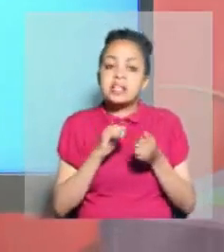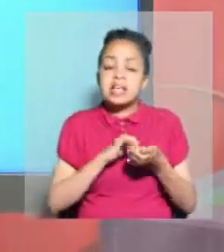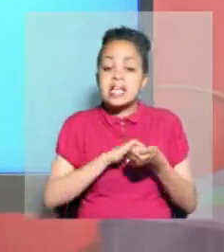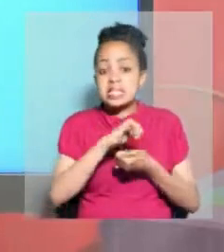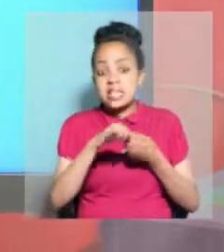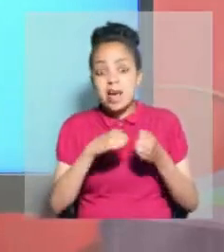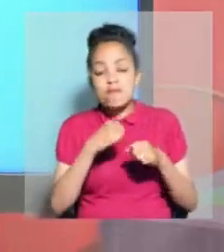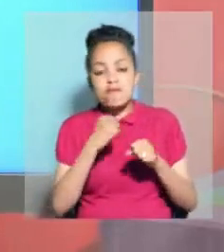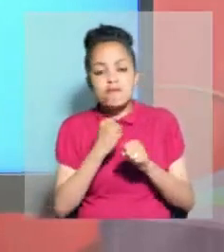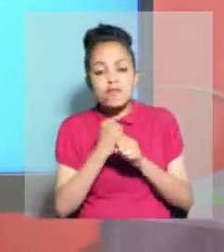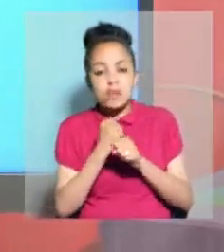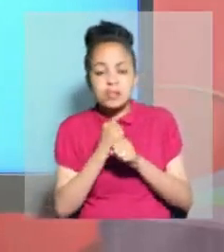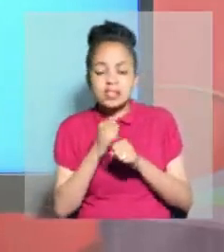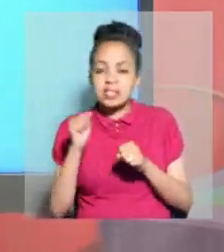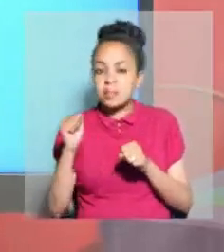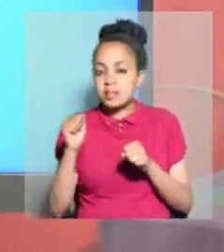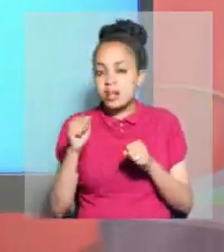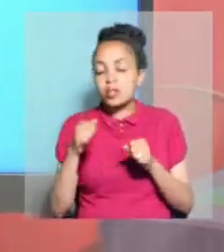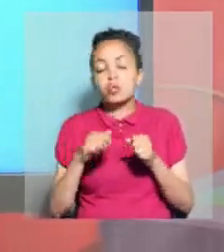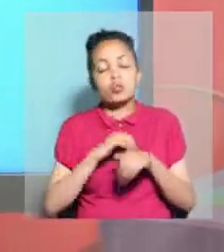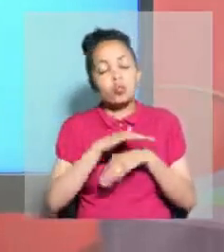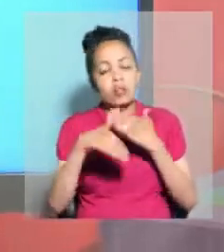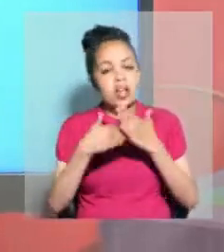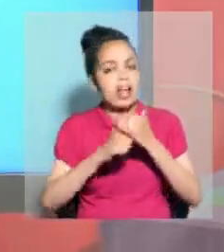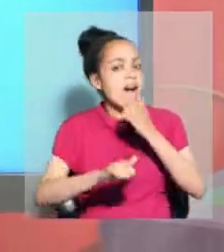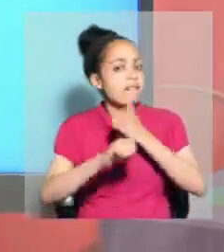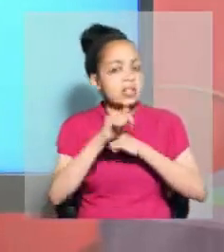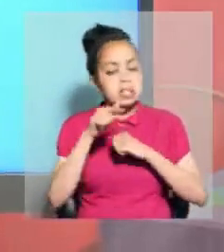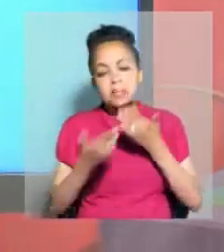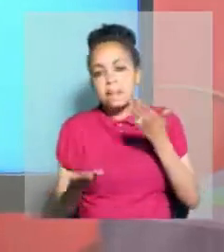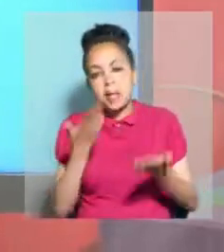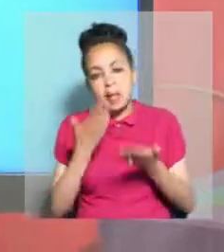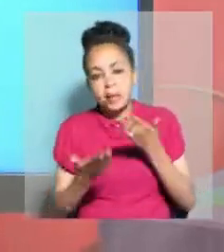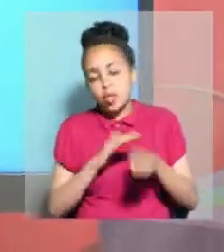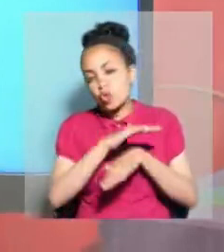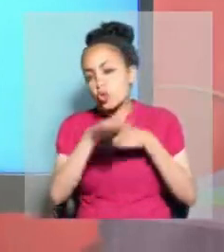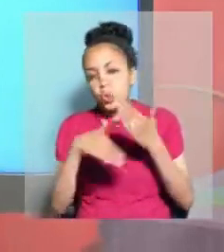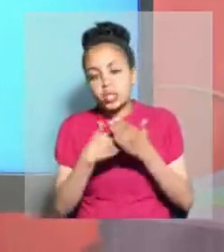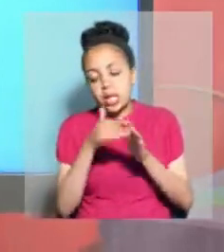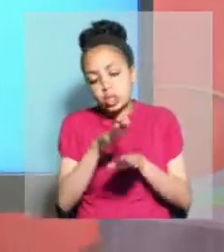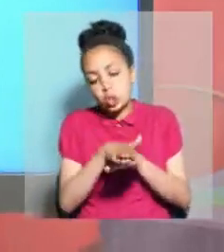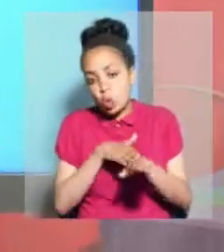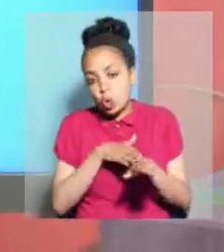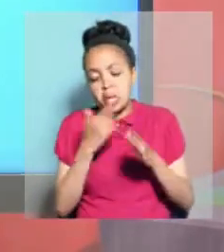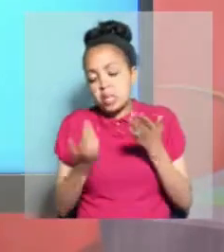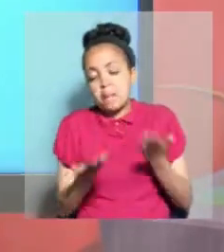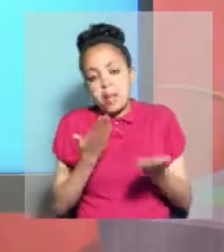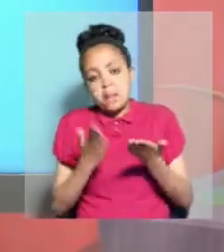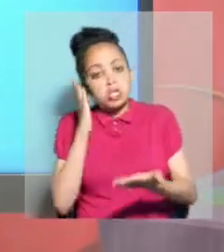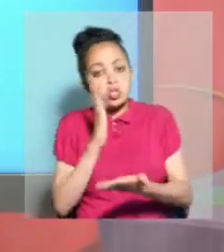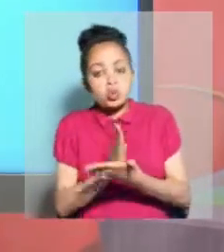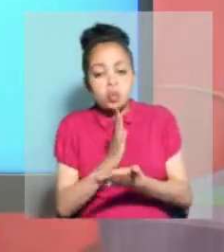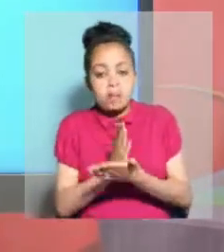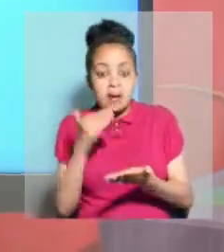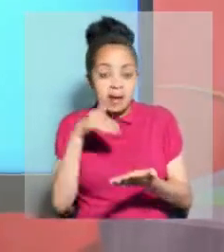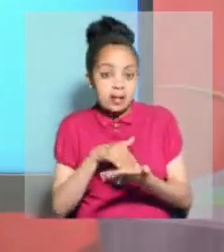be form enzyme substrate complex totally affected. It may be totally slow down. It may be totally